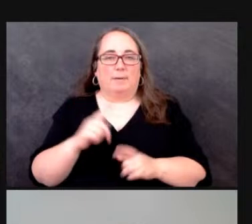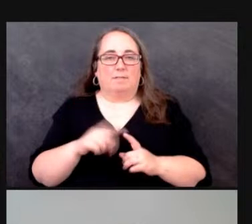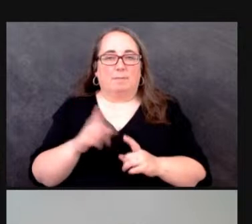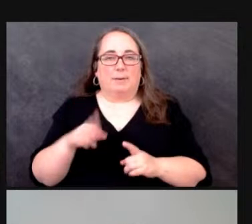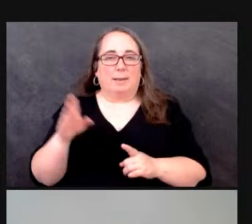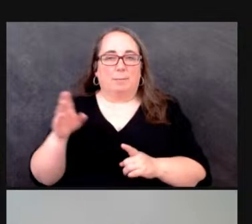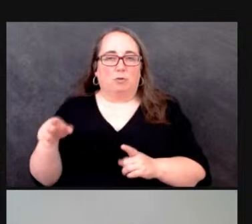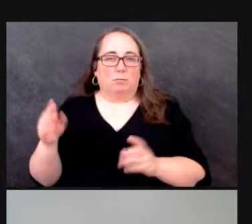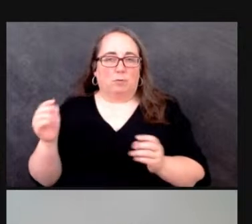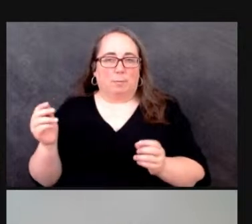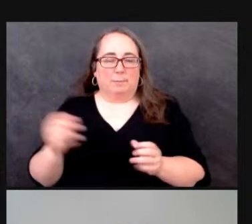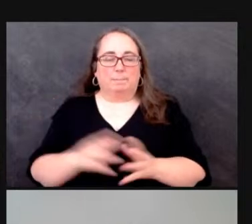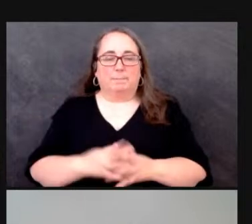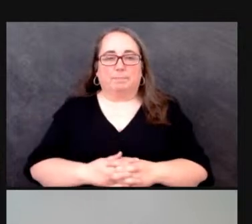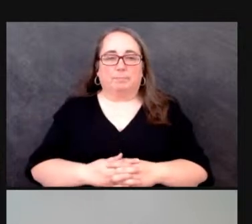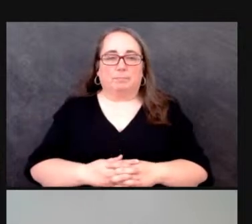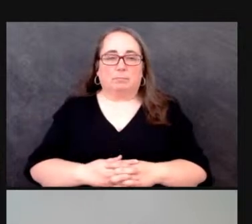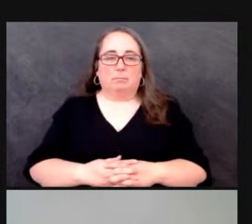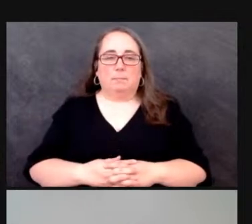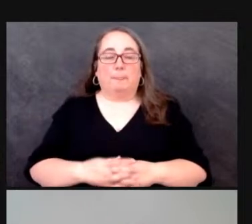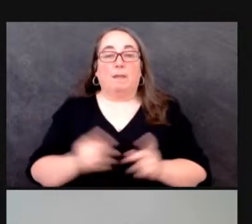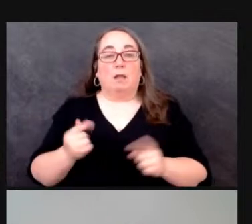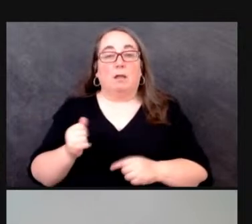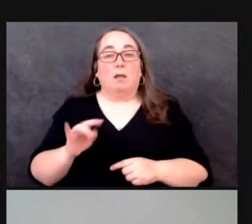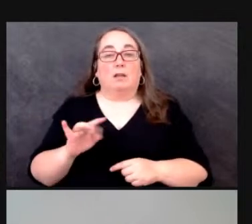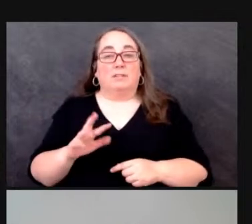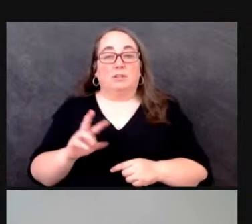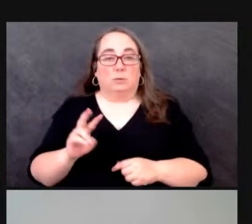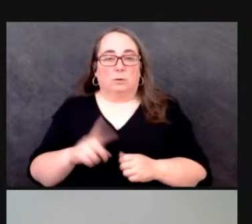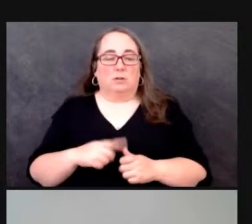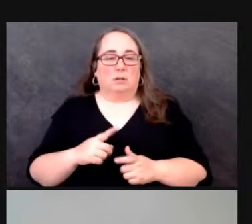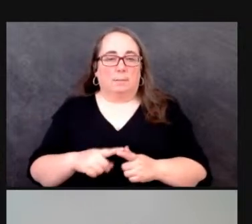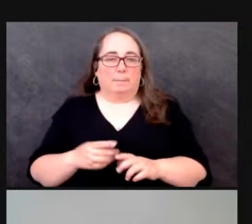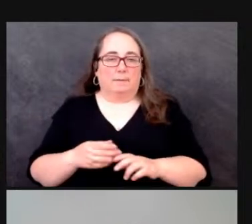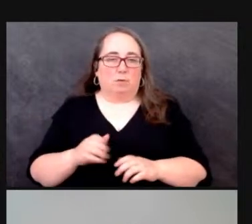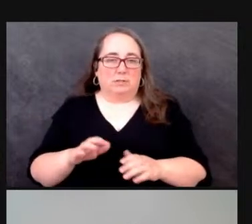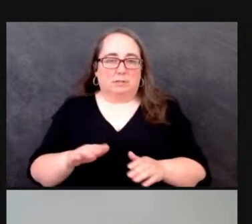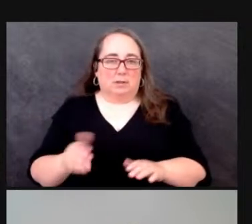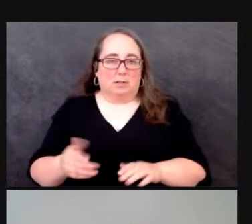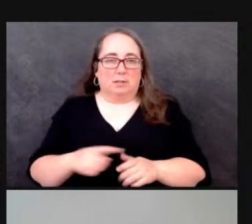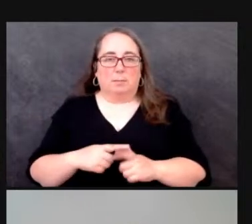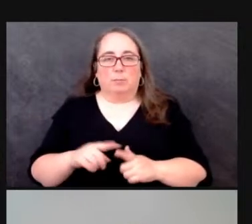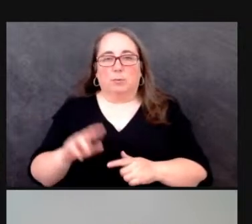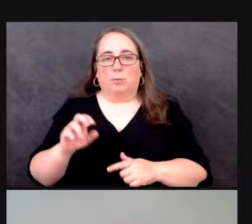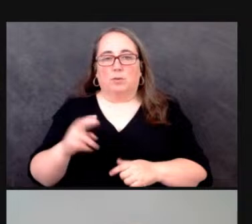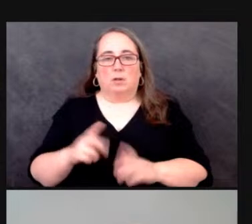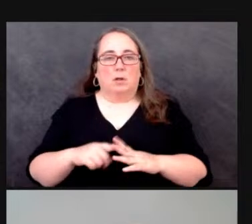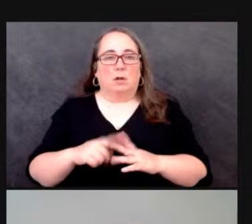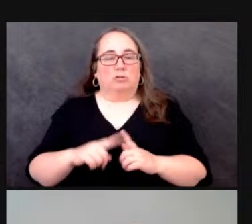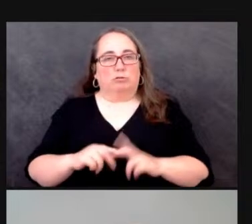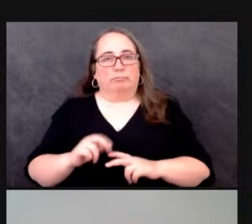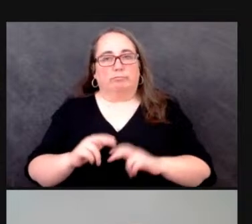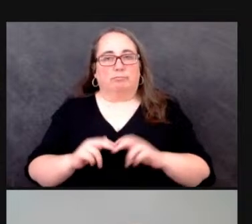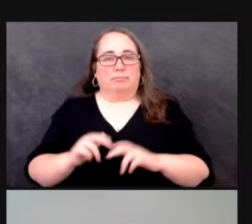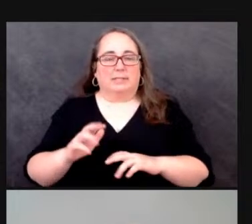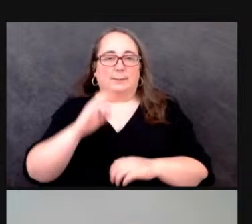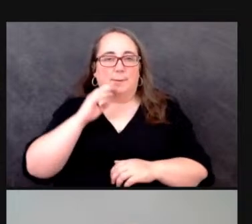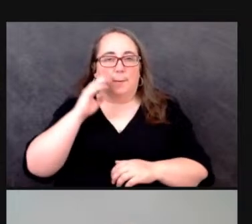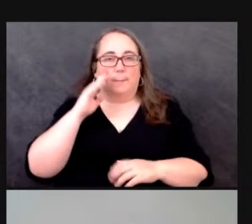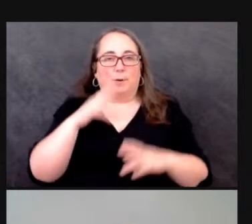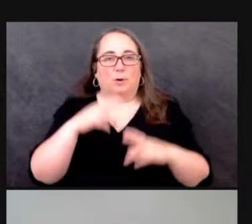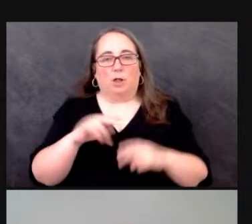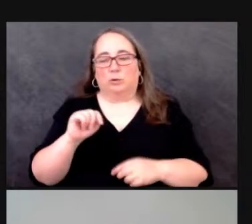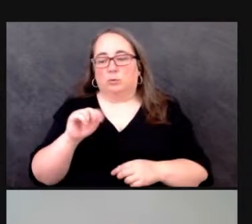property. In 1852, shortly before his death, Booth began construction on his estate, which he named